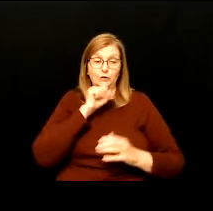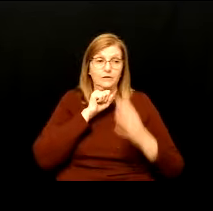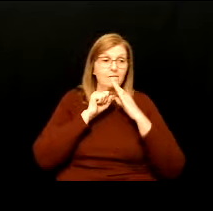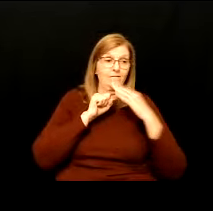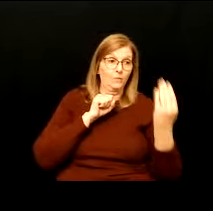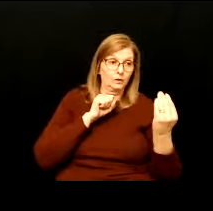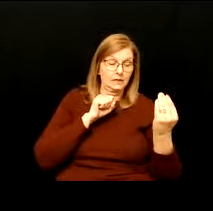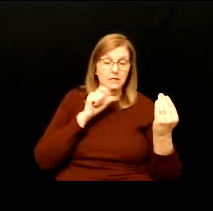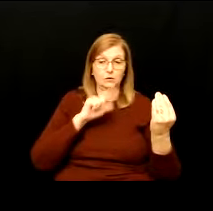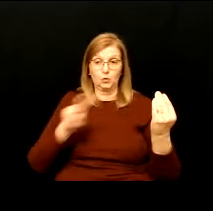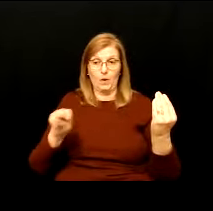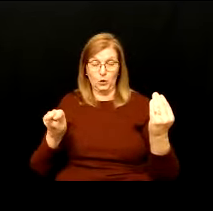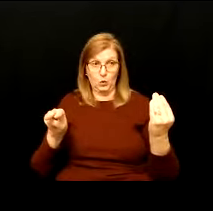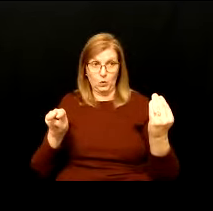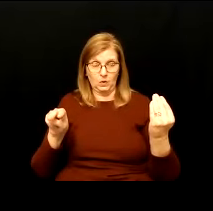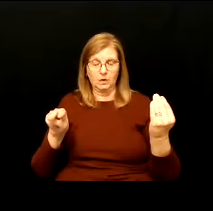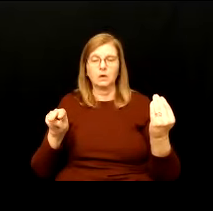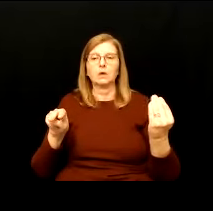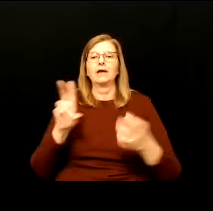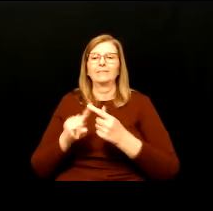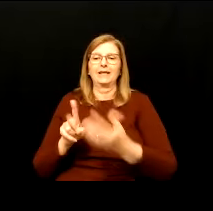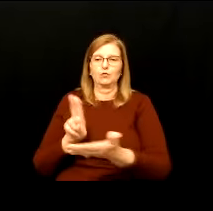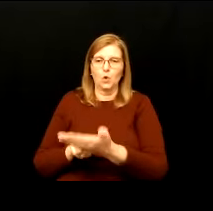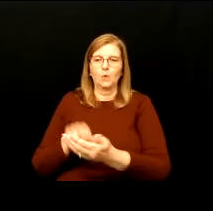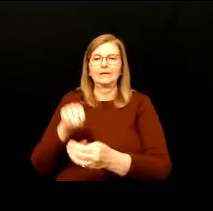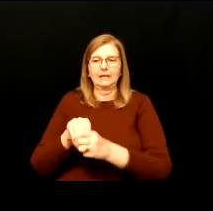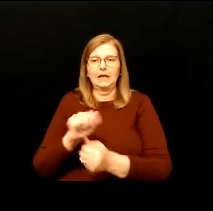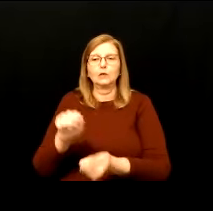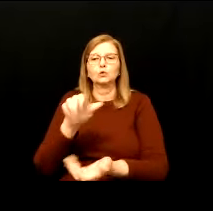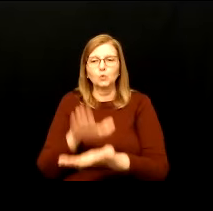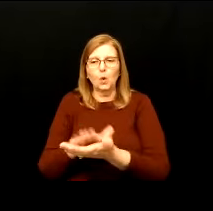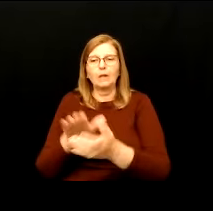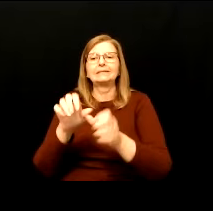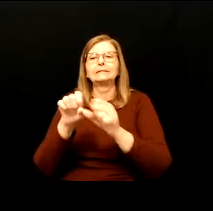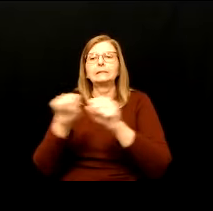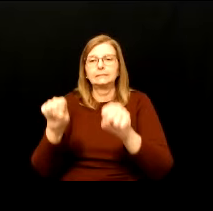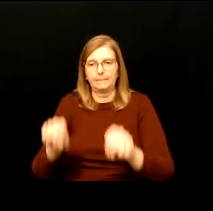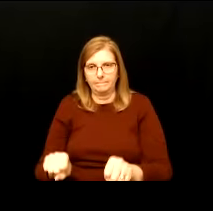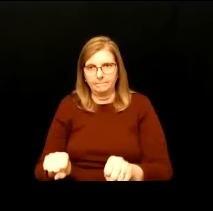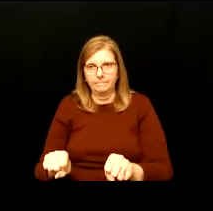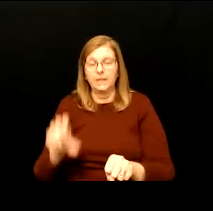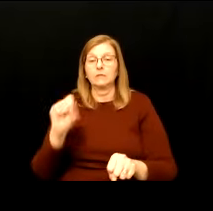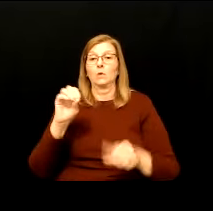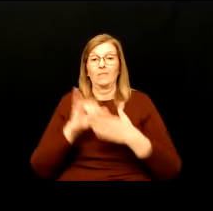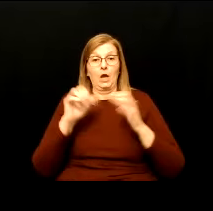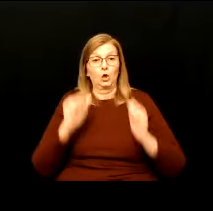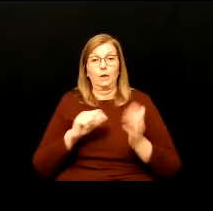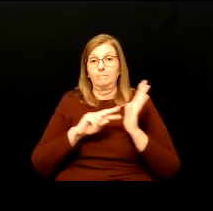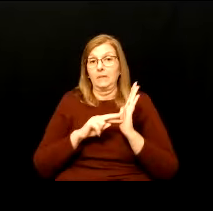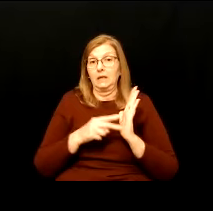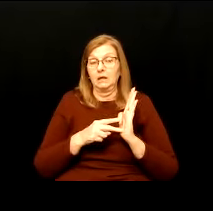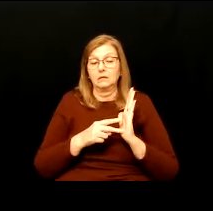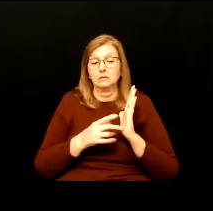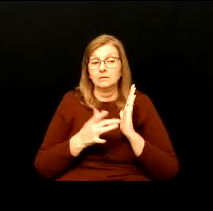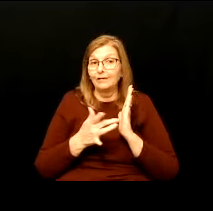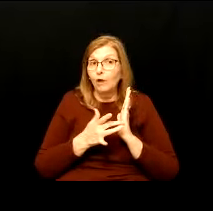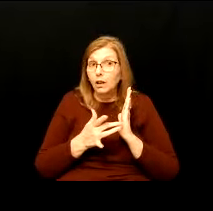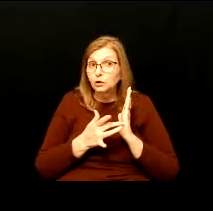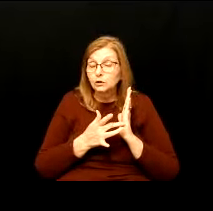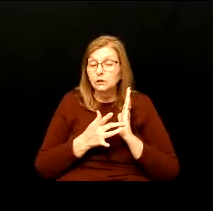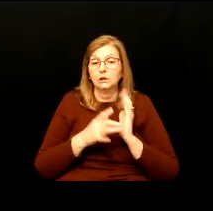to 22. They have to be enrolled in a school system. So that could mean technology,